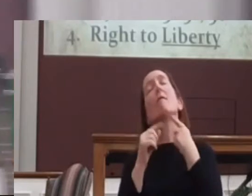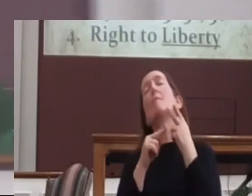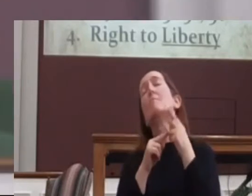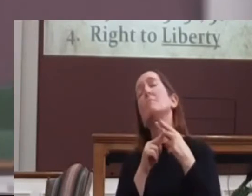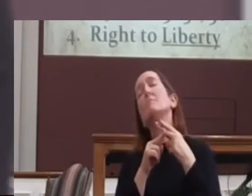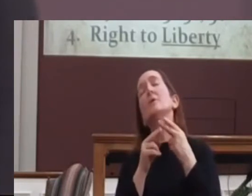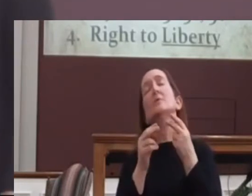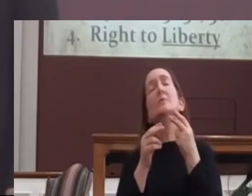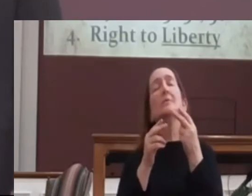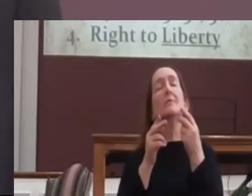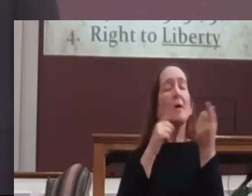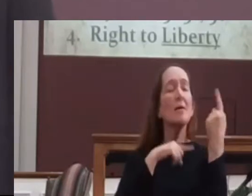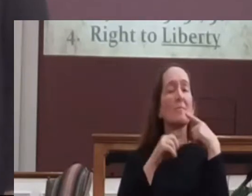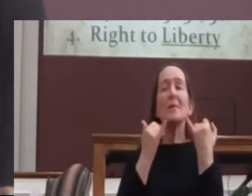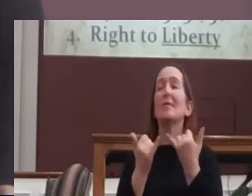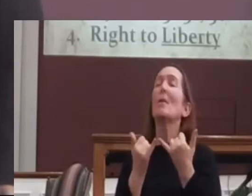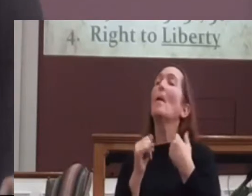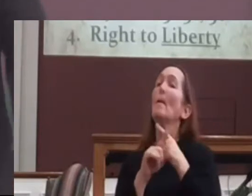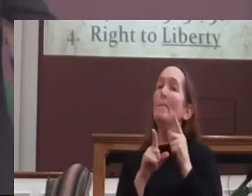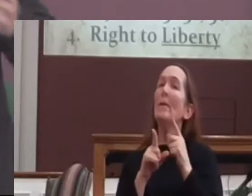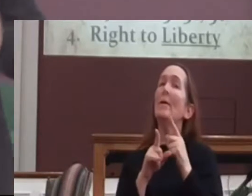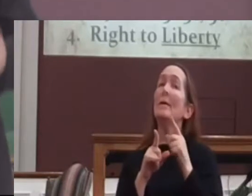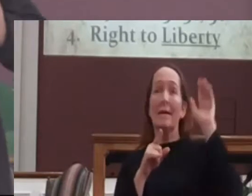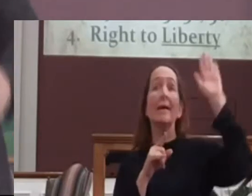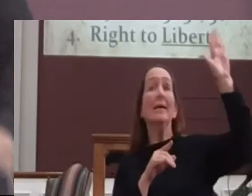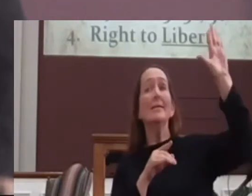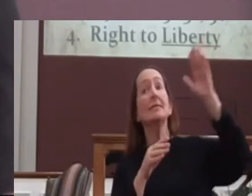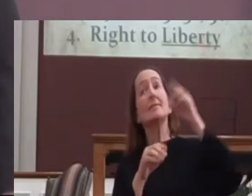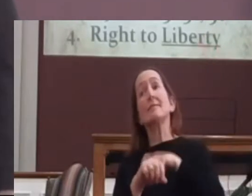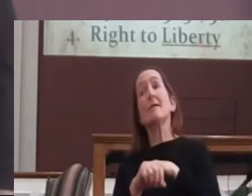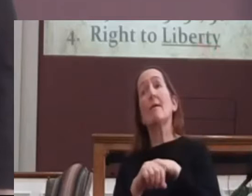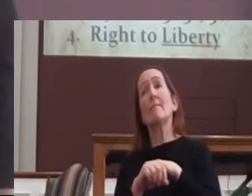diligently and we say, Lord, come quickly. Come now.